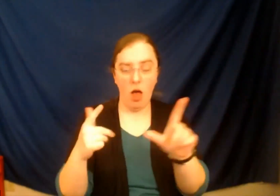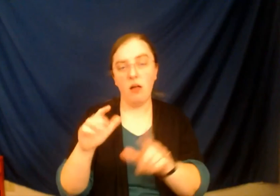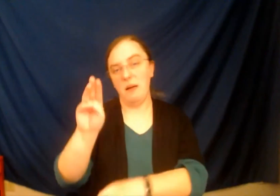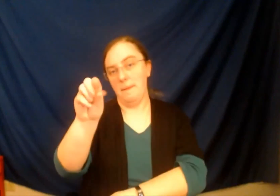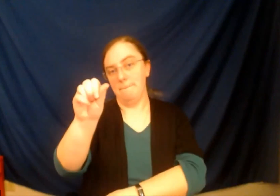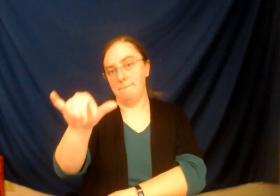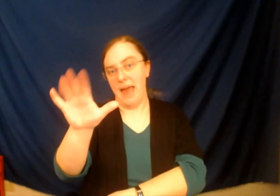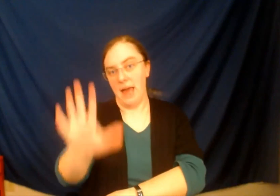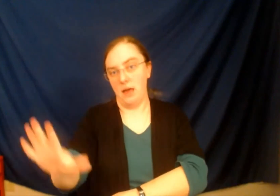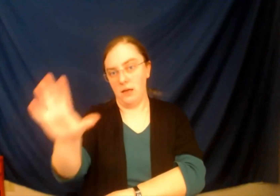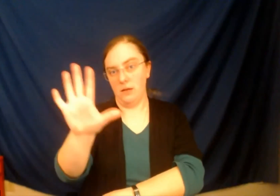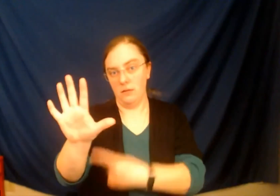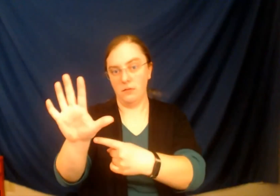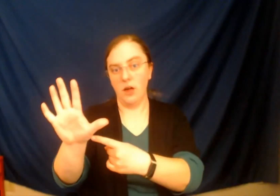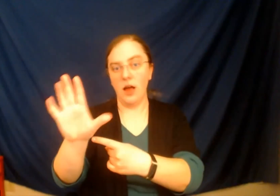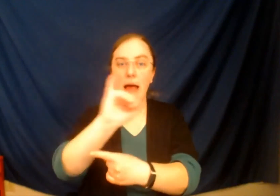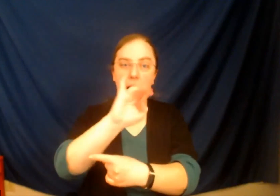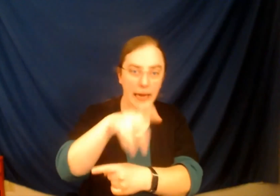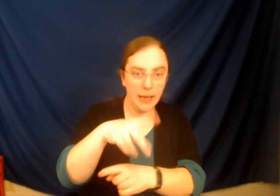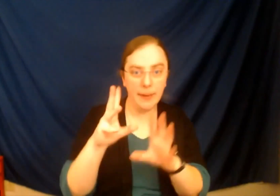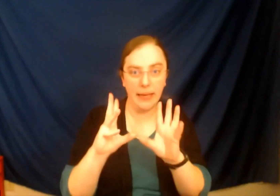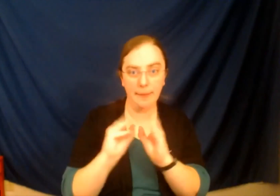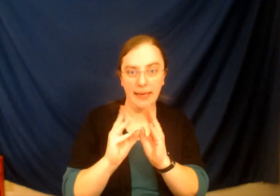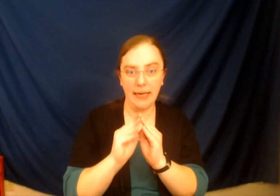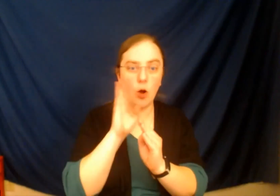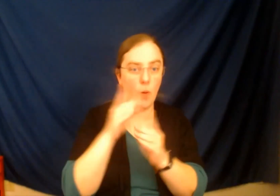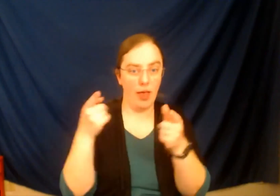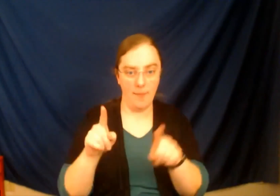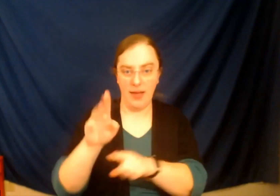therapeutic programming? Help me understand what your need is.